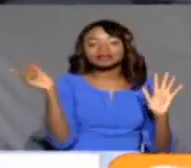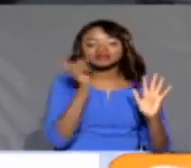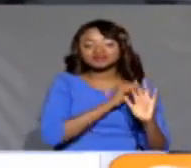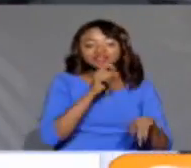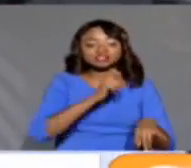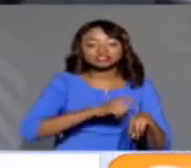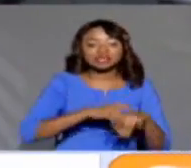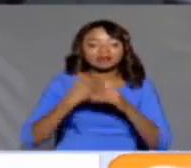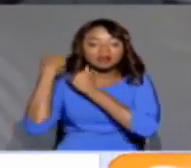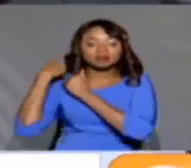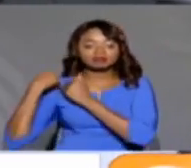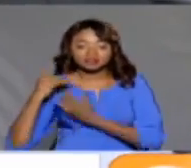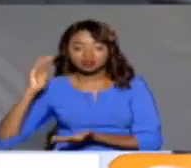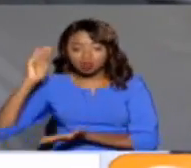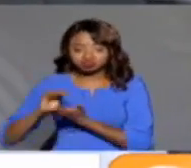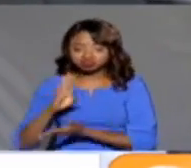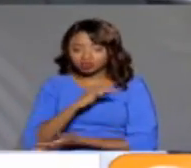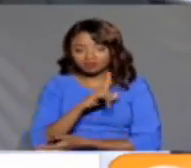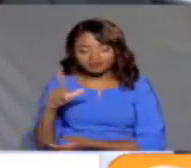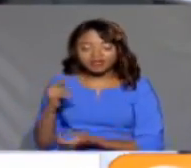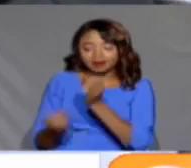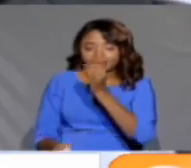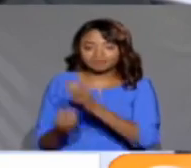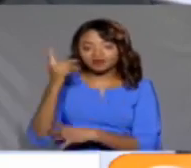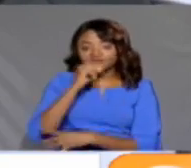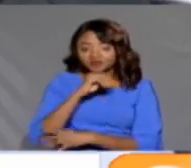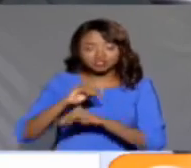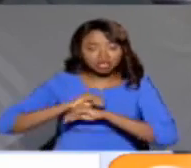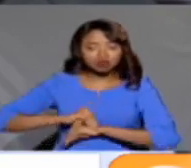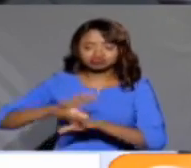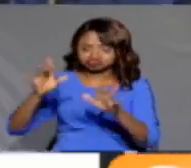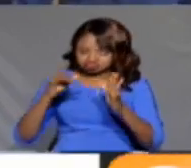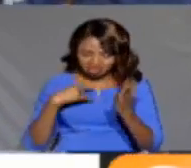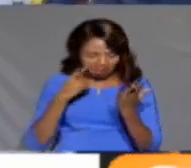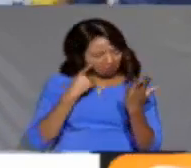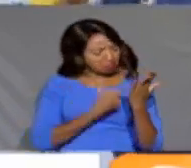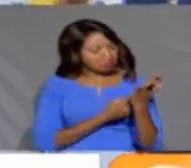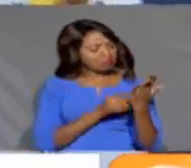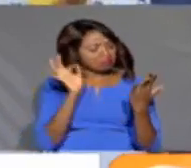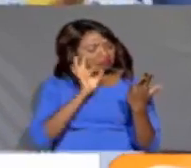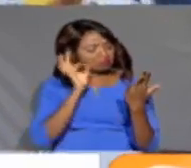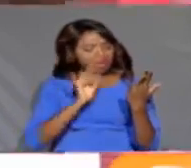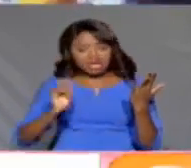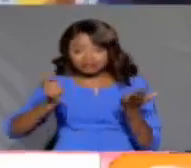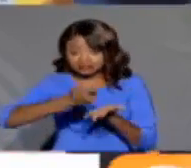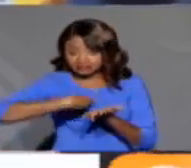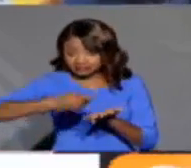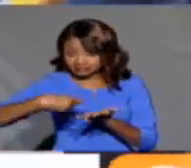the Punguza mizigo bill came out. It was a tidy job. They got the signatures